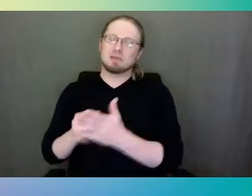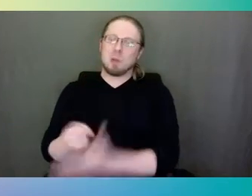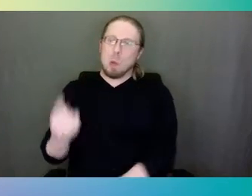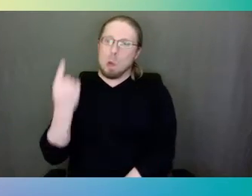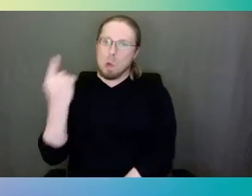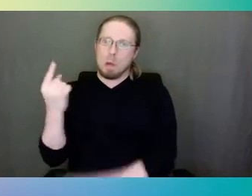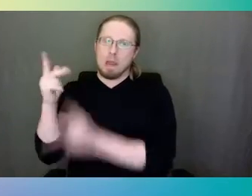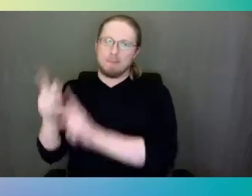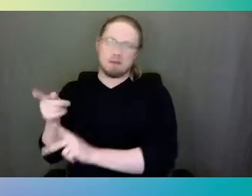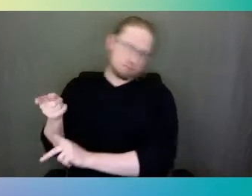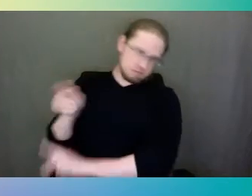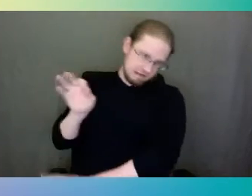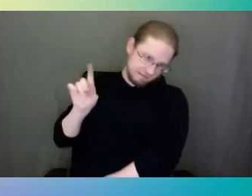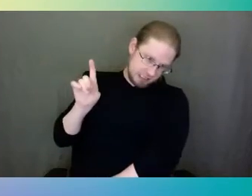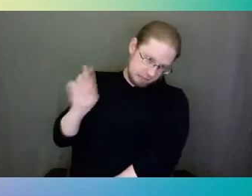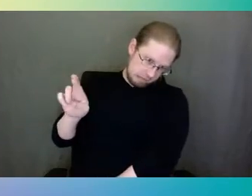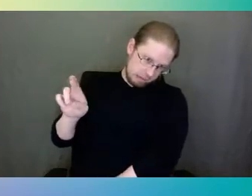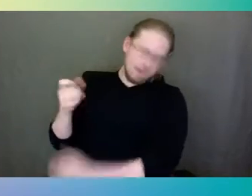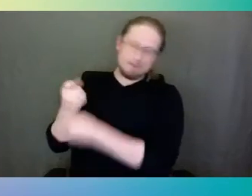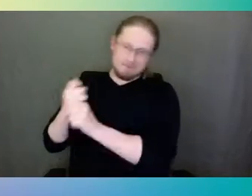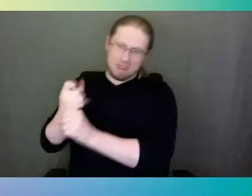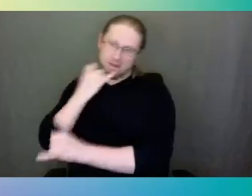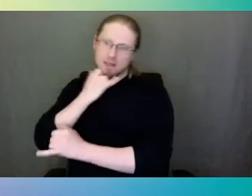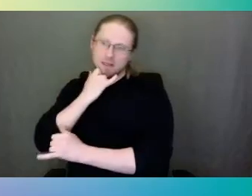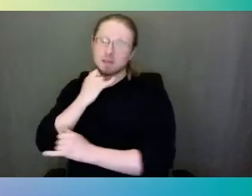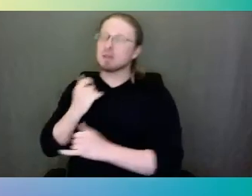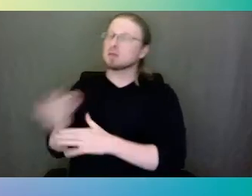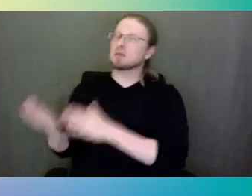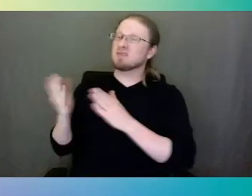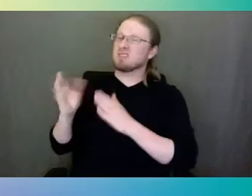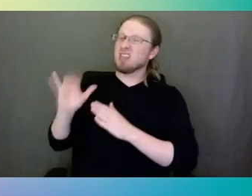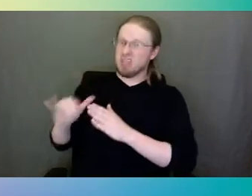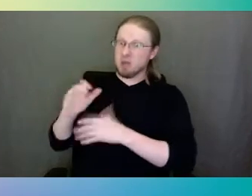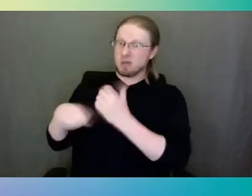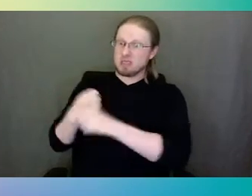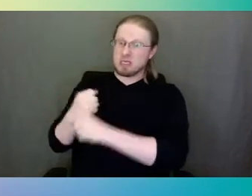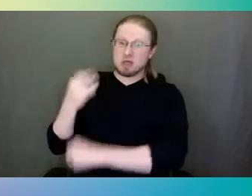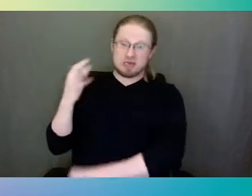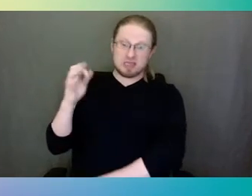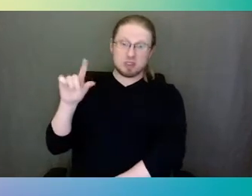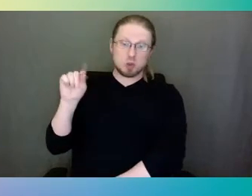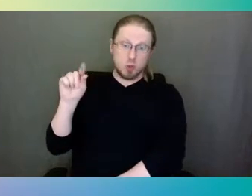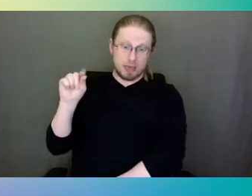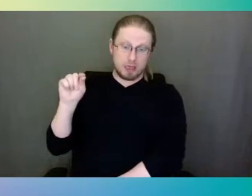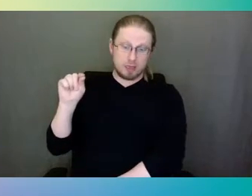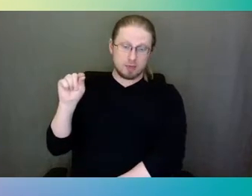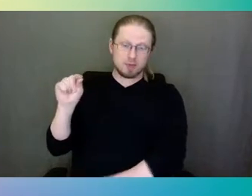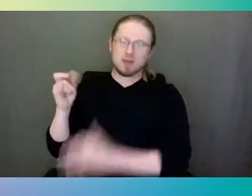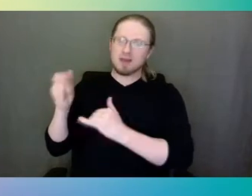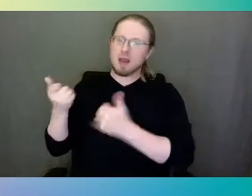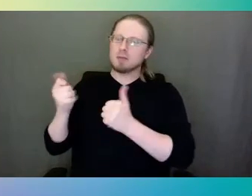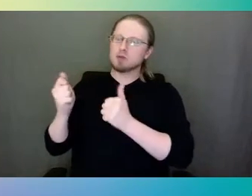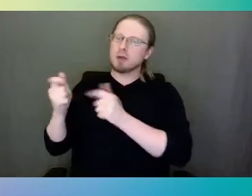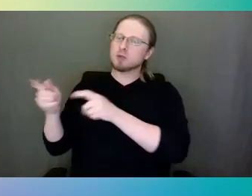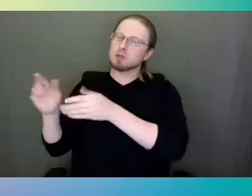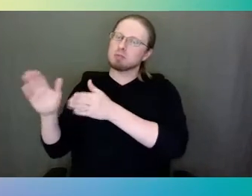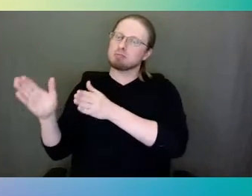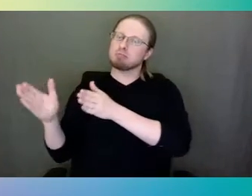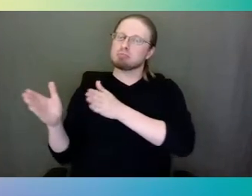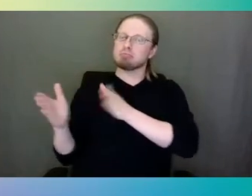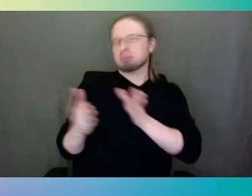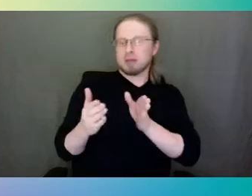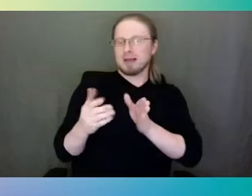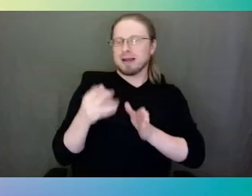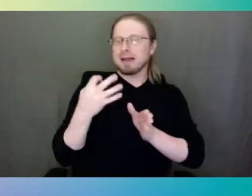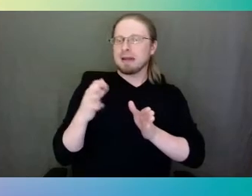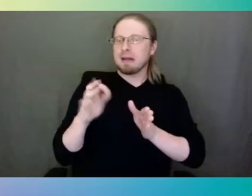silly mistake. So now, but I'm trying to get us, so that's the 1920. I'm trying to get us to 1930. What's also